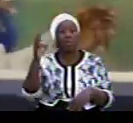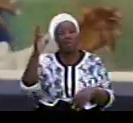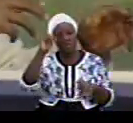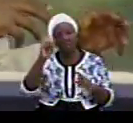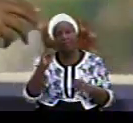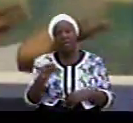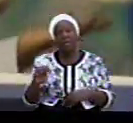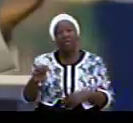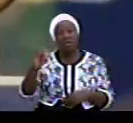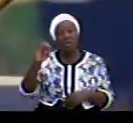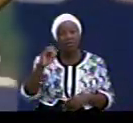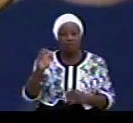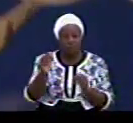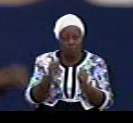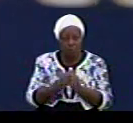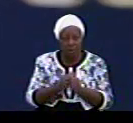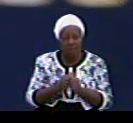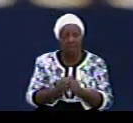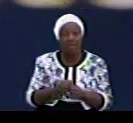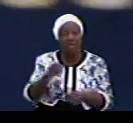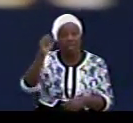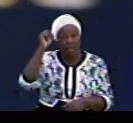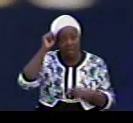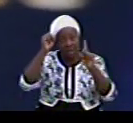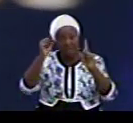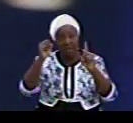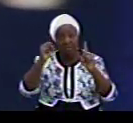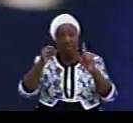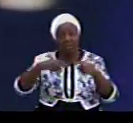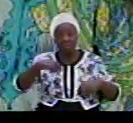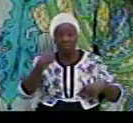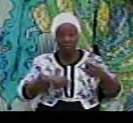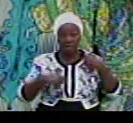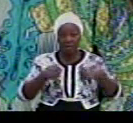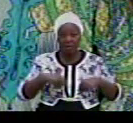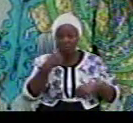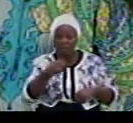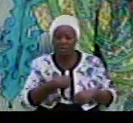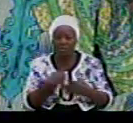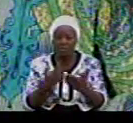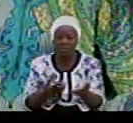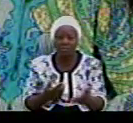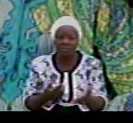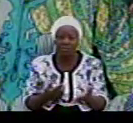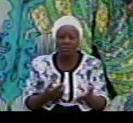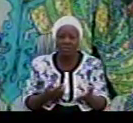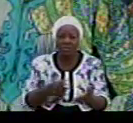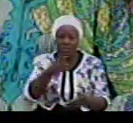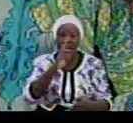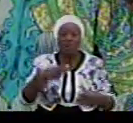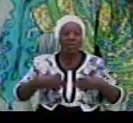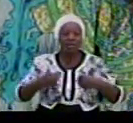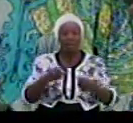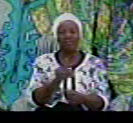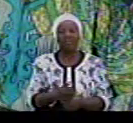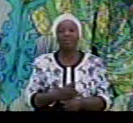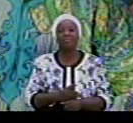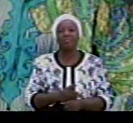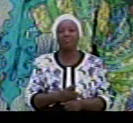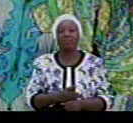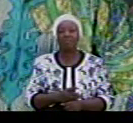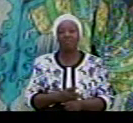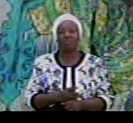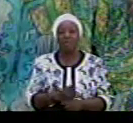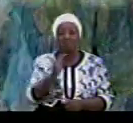With his stripes, tell me, you are healed. You know,